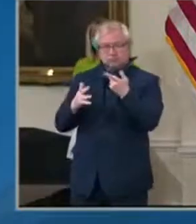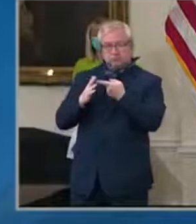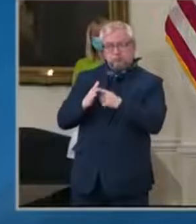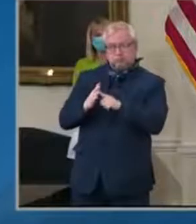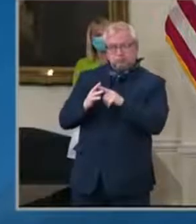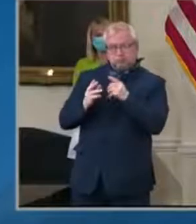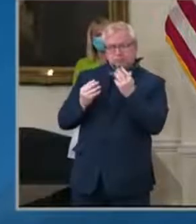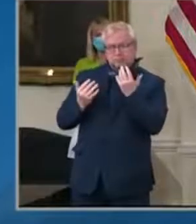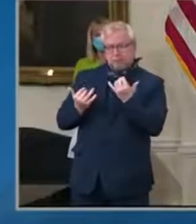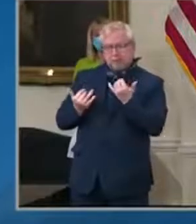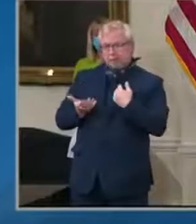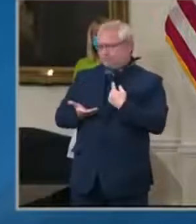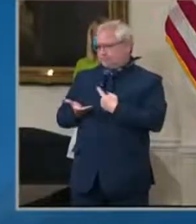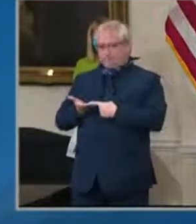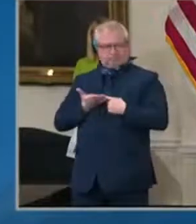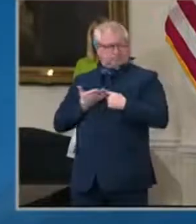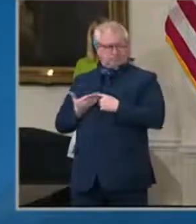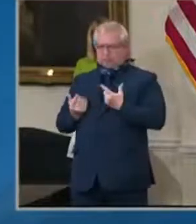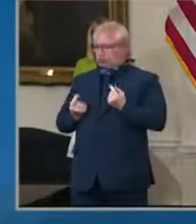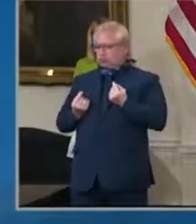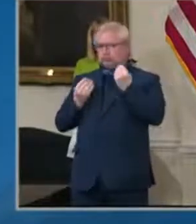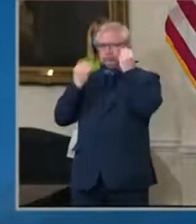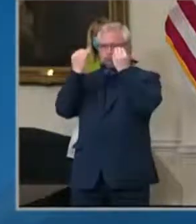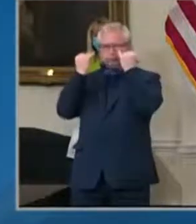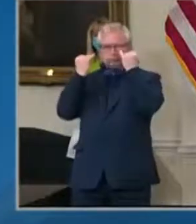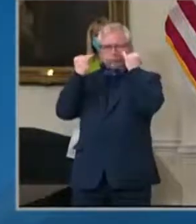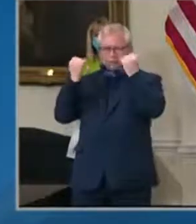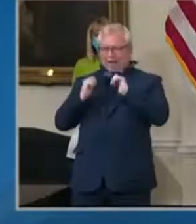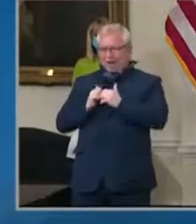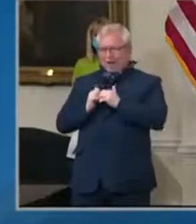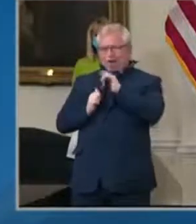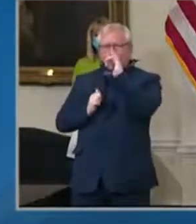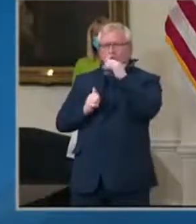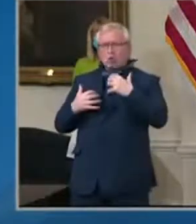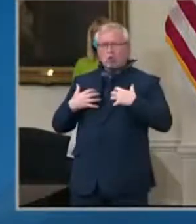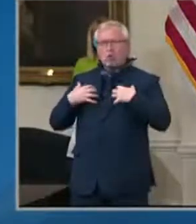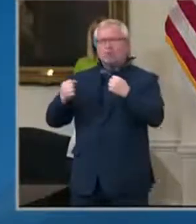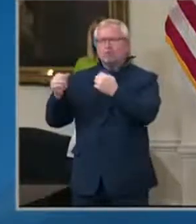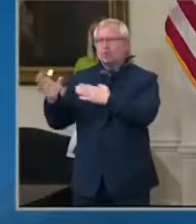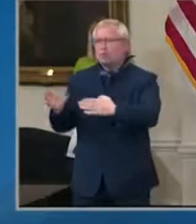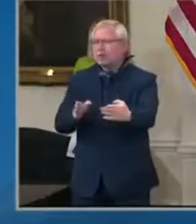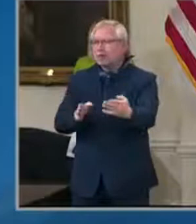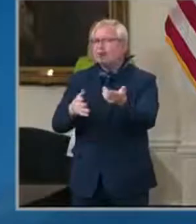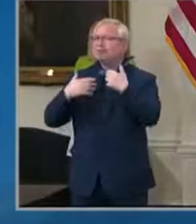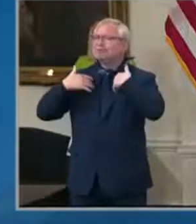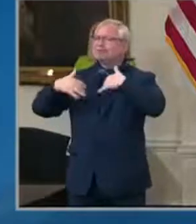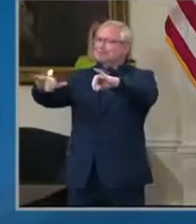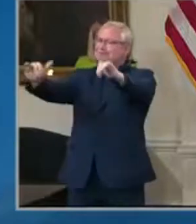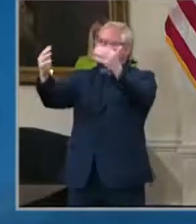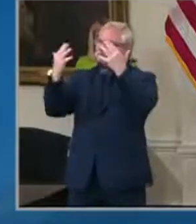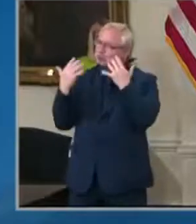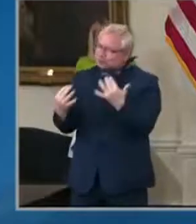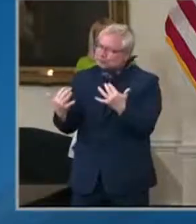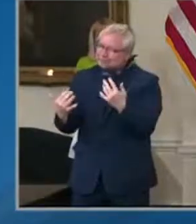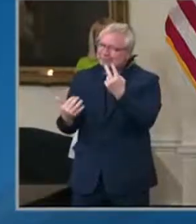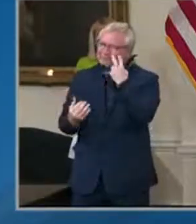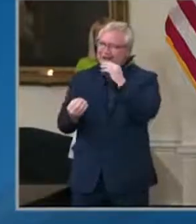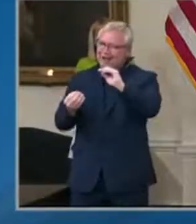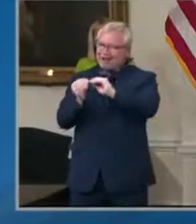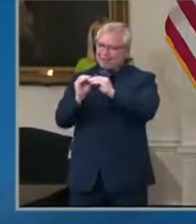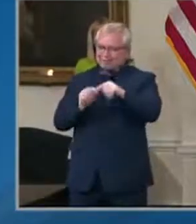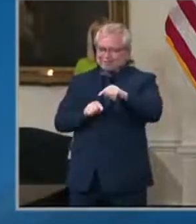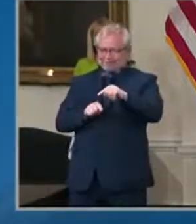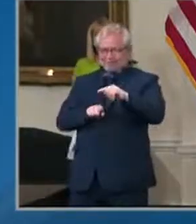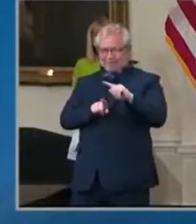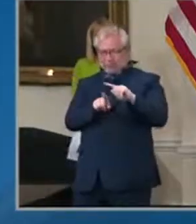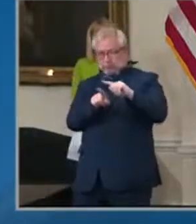our reopening and recovery just as soon as we reach the necessary trends in